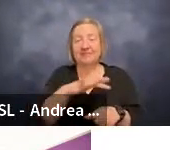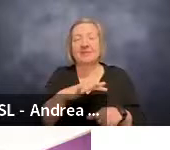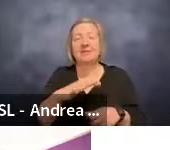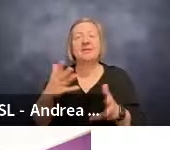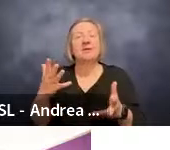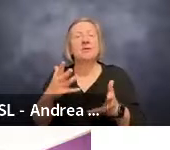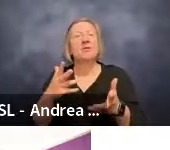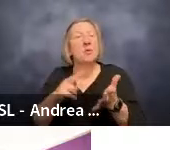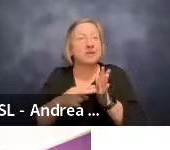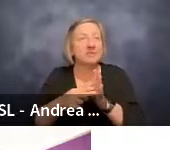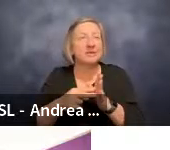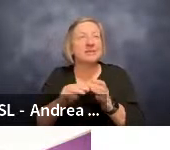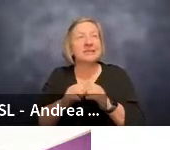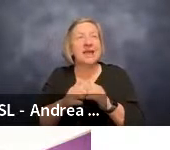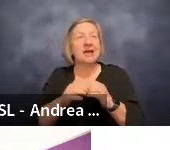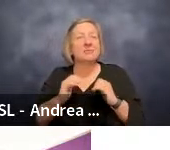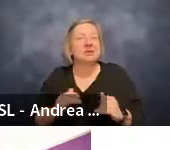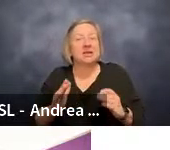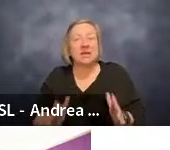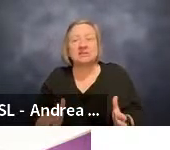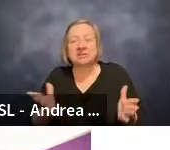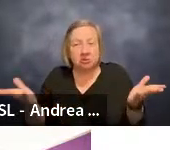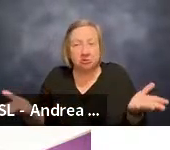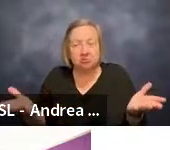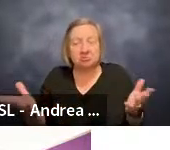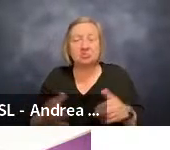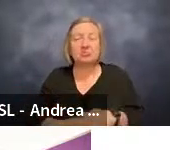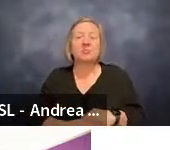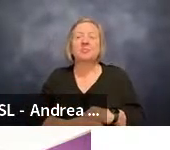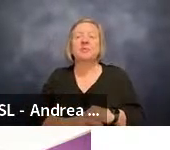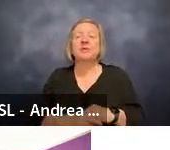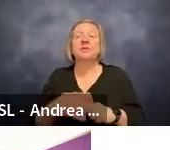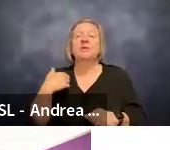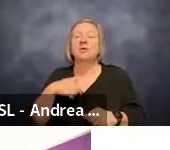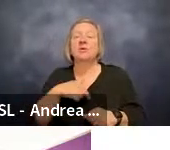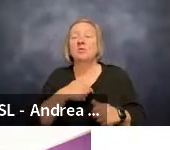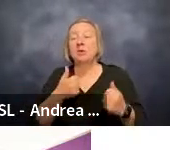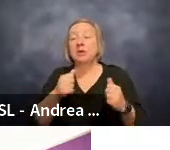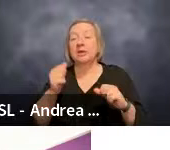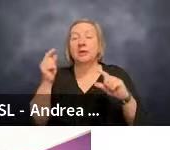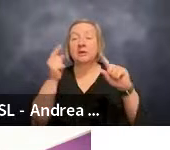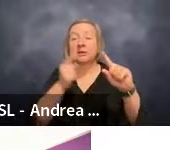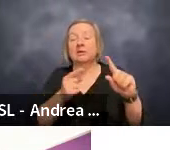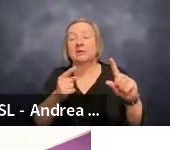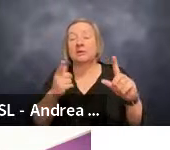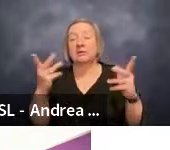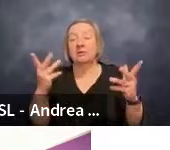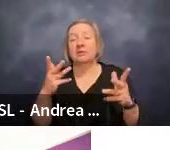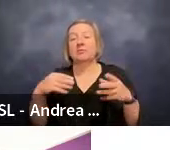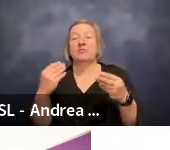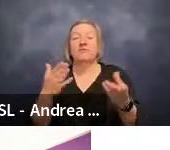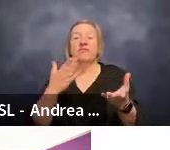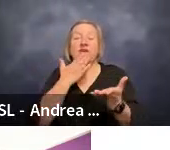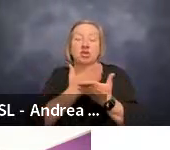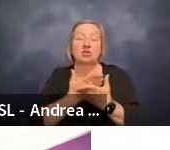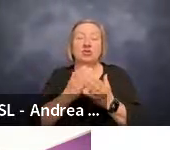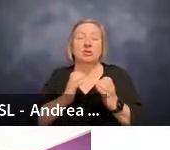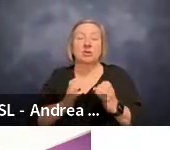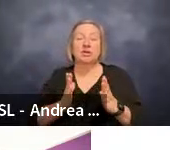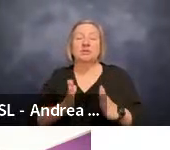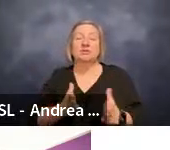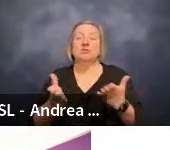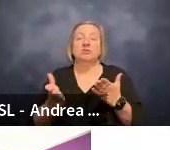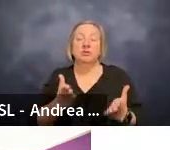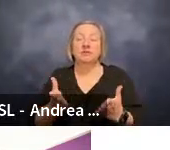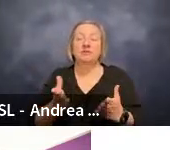like to be a customer of Good to Go. We strive to provide good customer service and